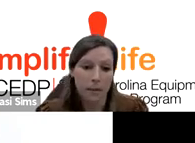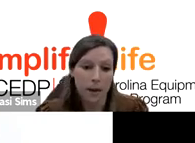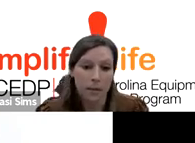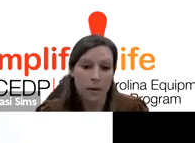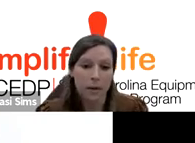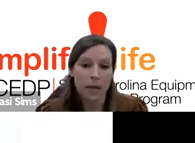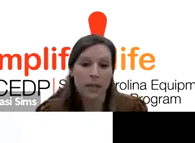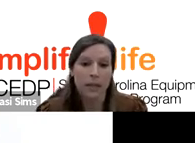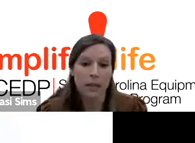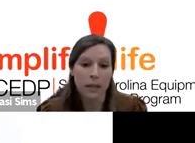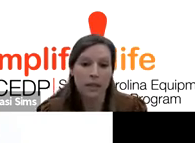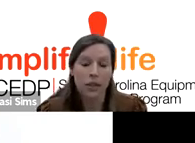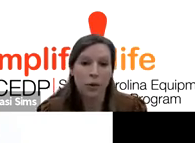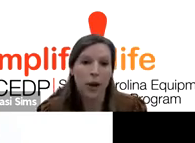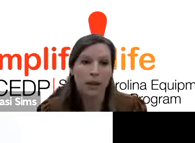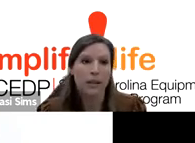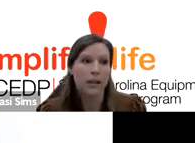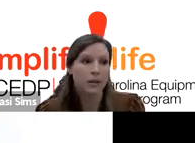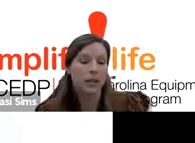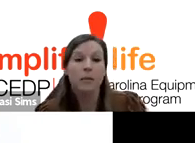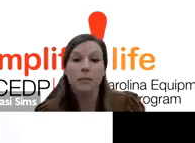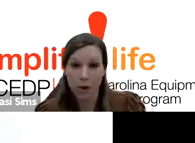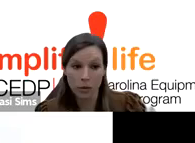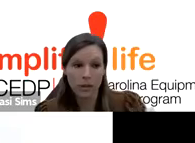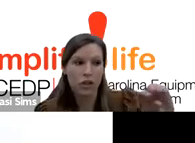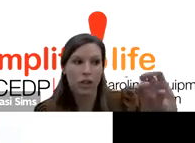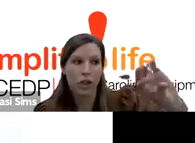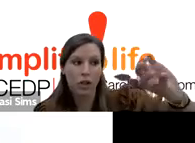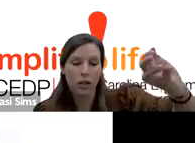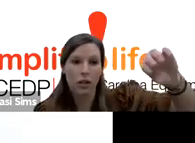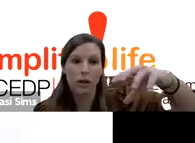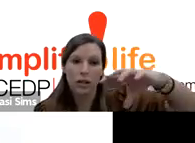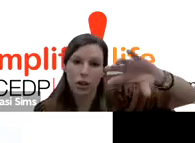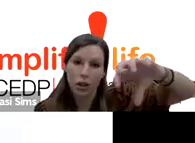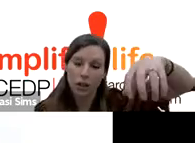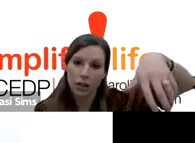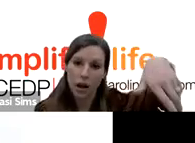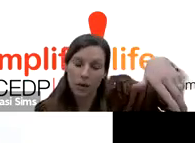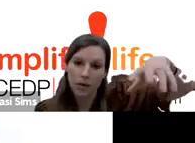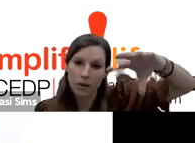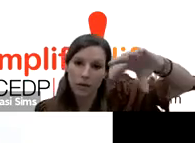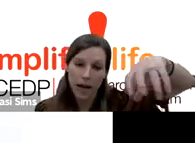flash. It's so bright that some folks just you can turn the top of the